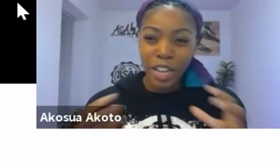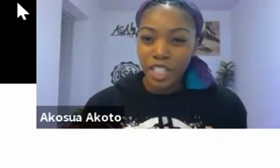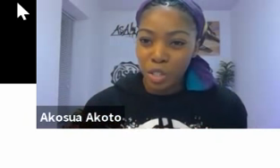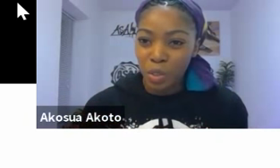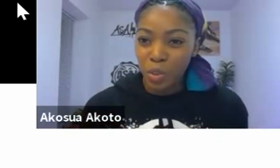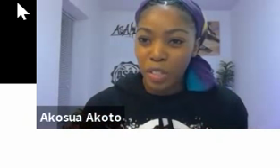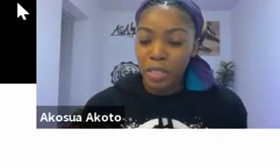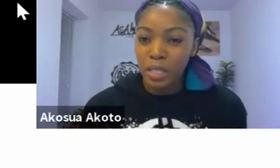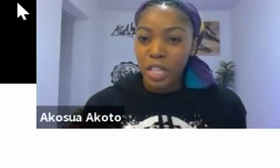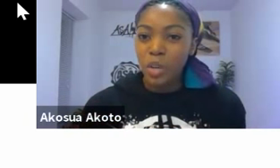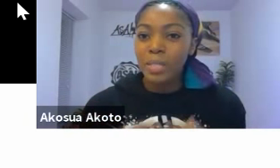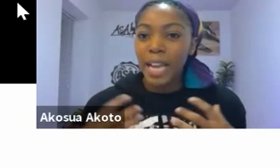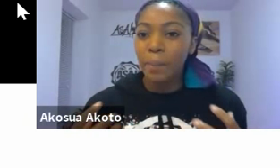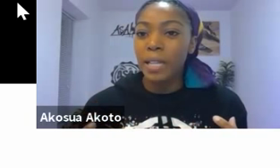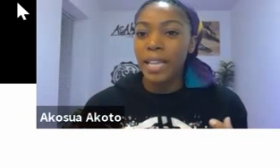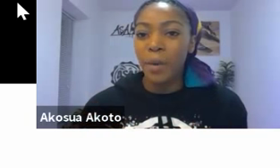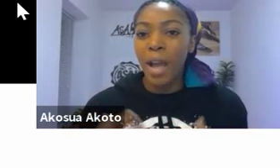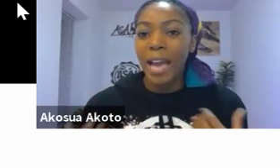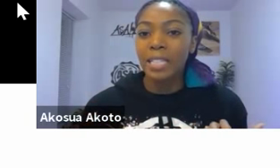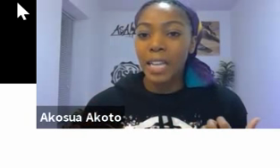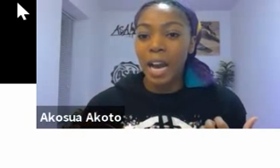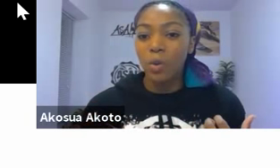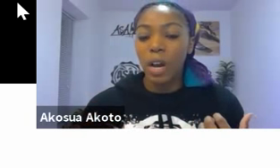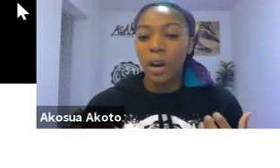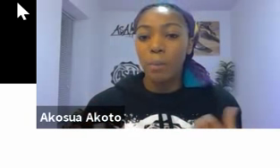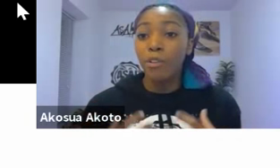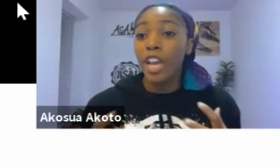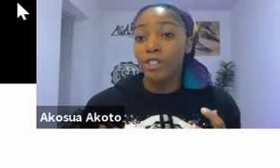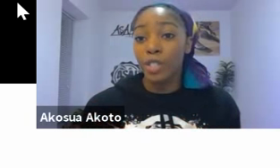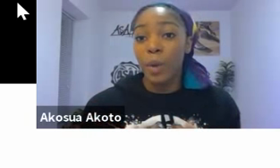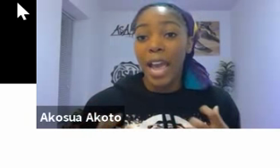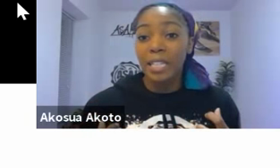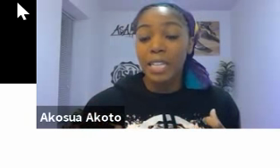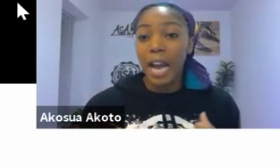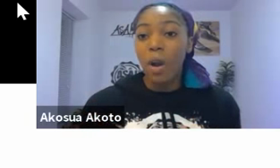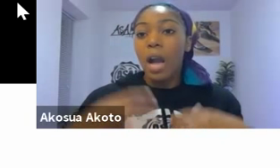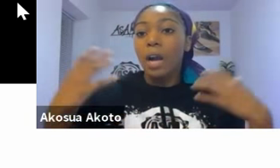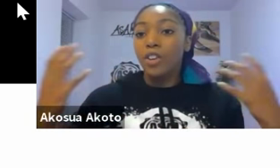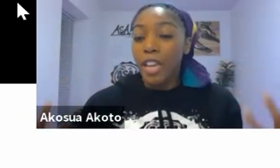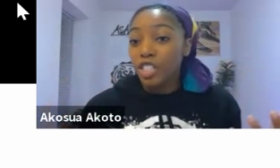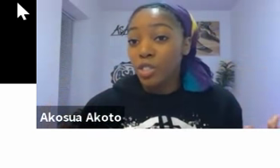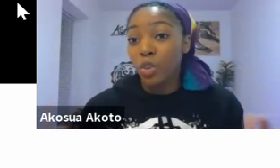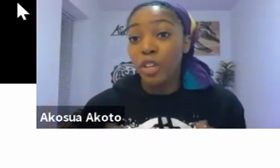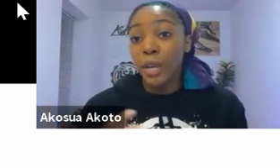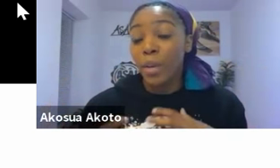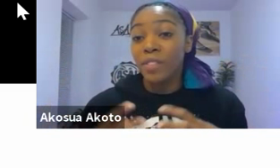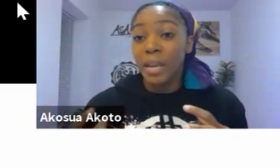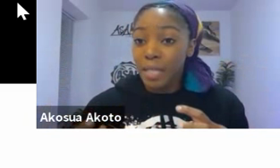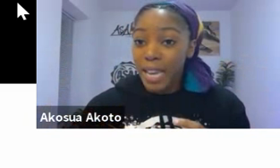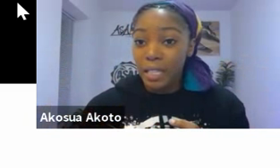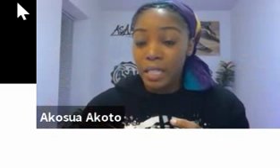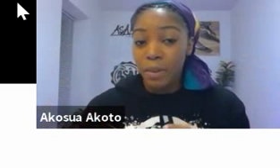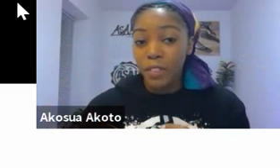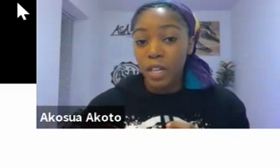performing like creation stories. So it was like a play. They were acting out prayers, or they were acting out creation stories. They were